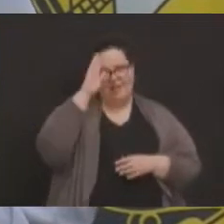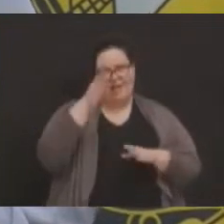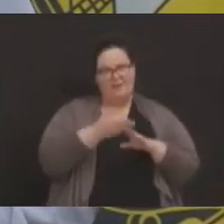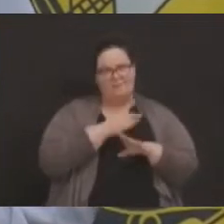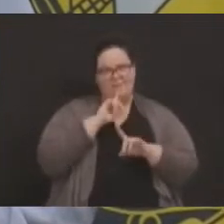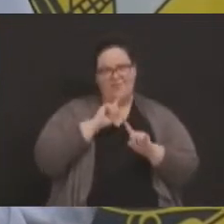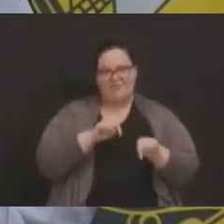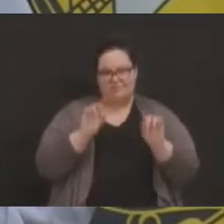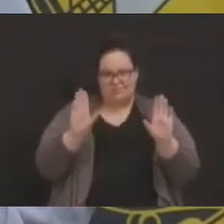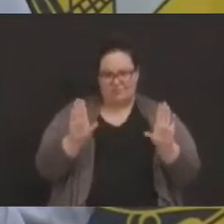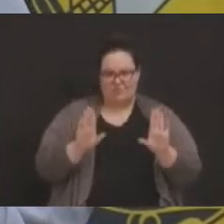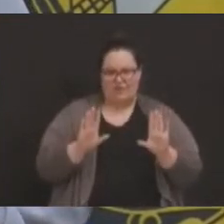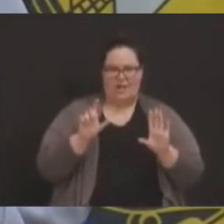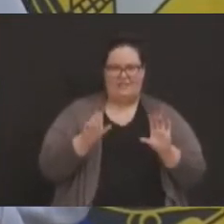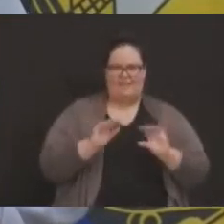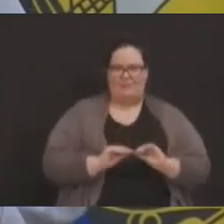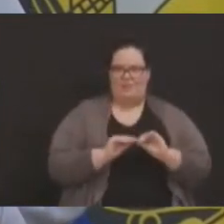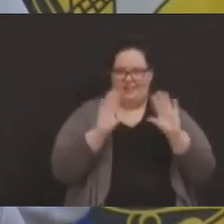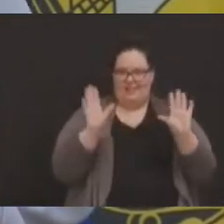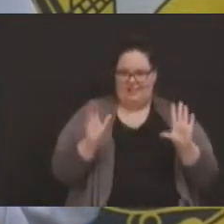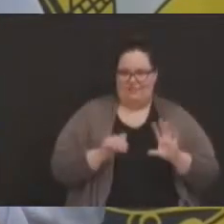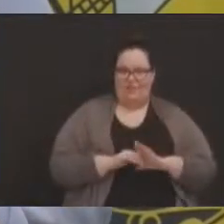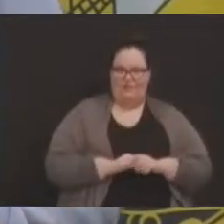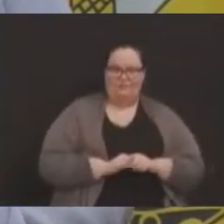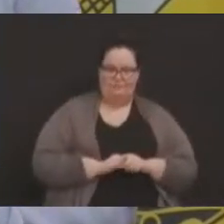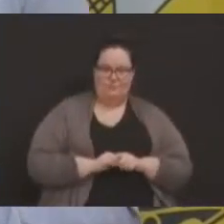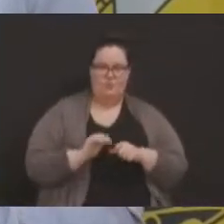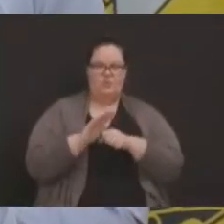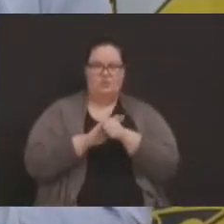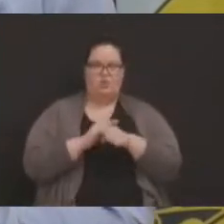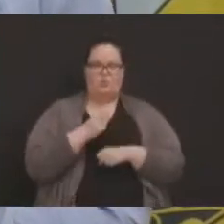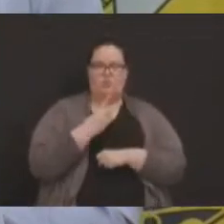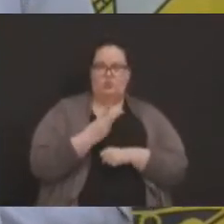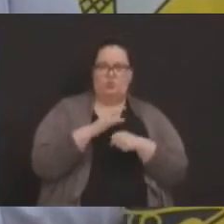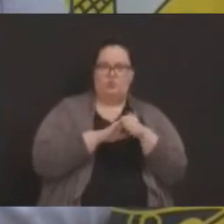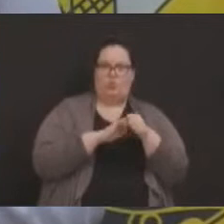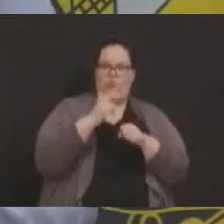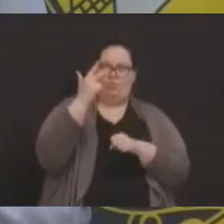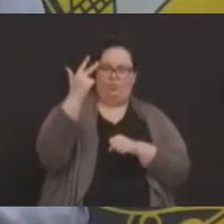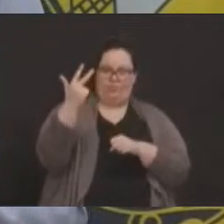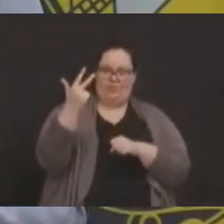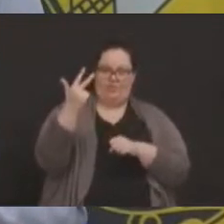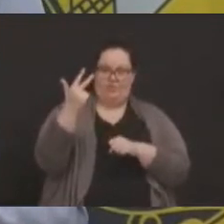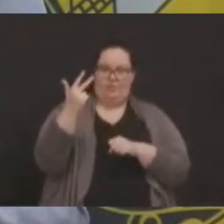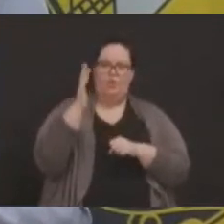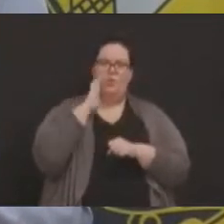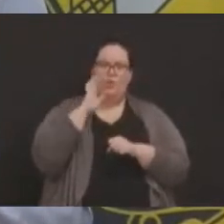phase Tuesday at 11:59, just for clarity purposes. Alors, pour